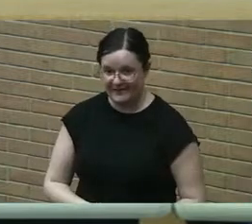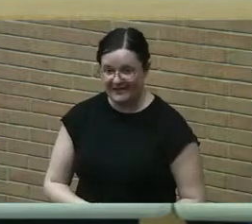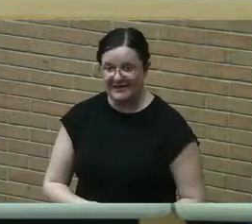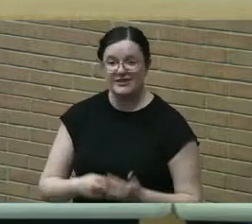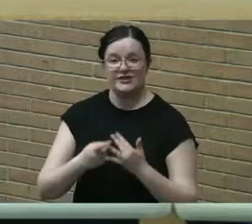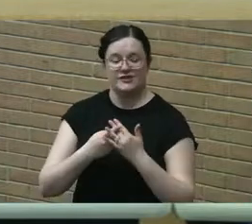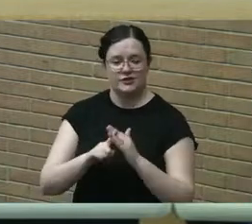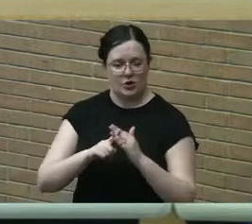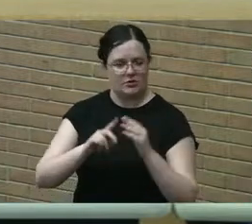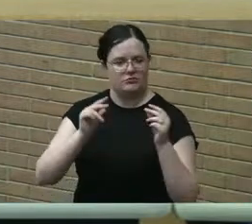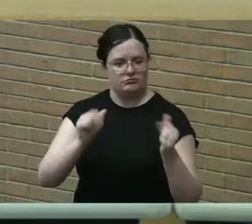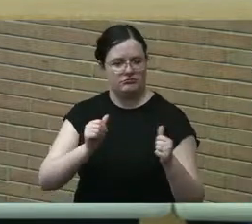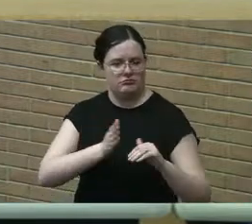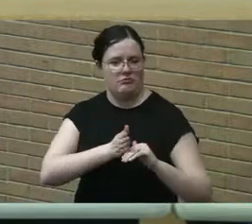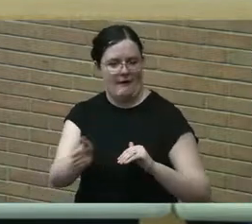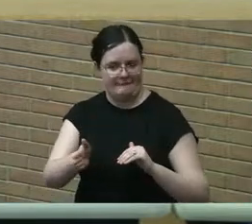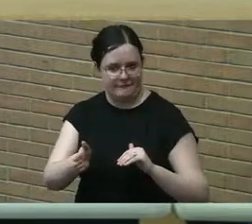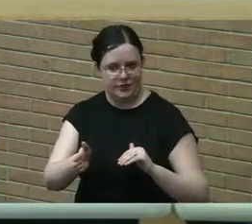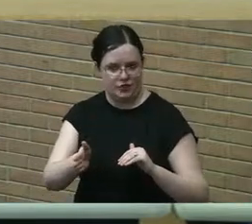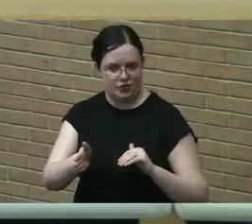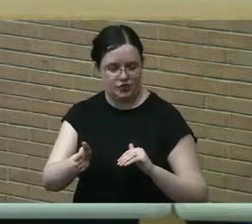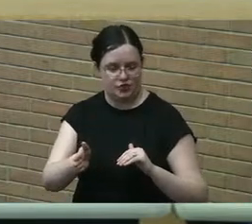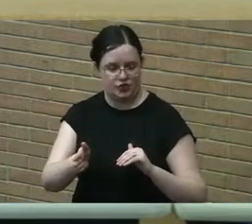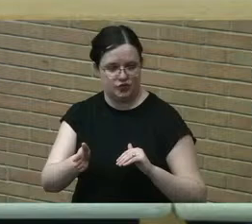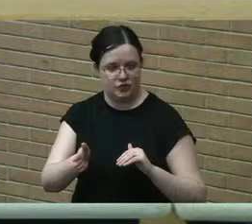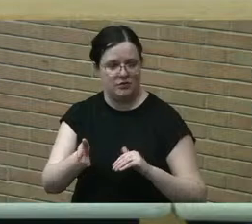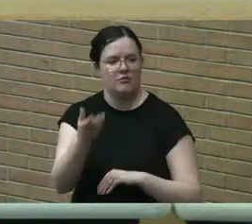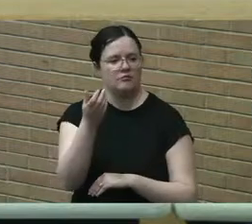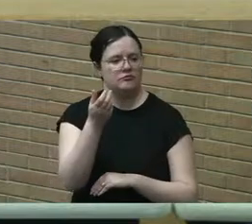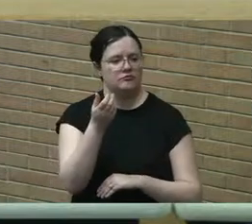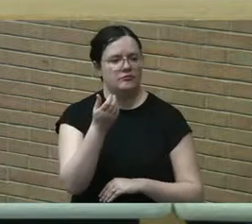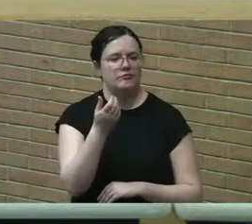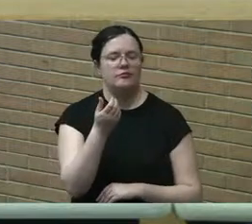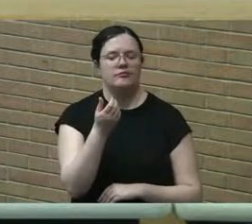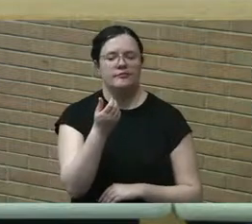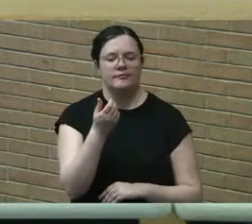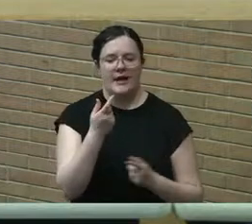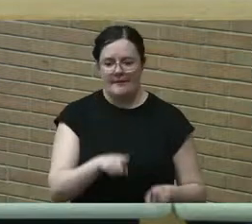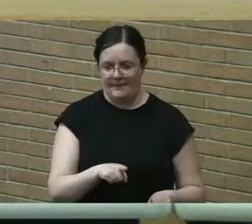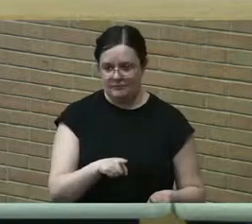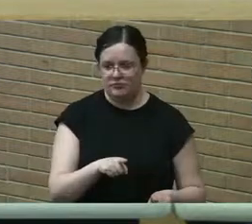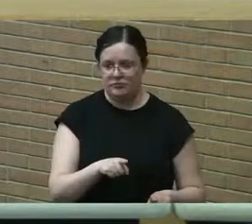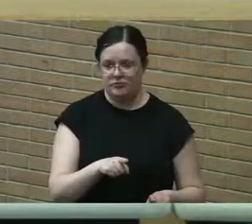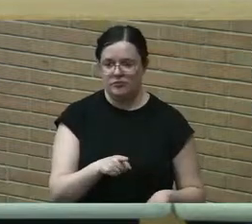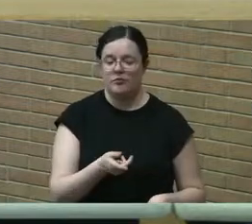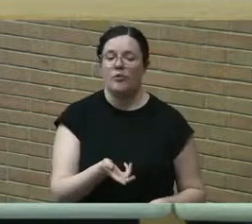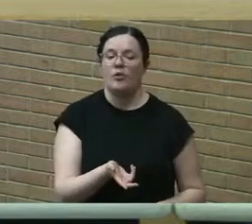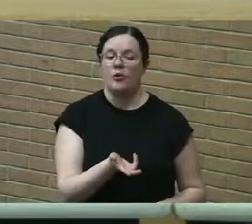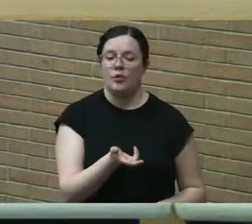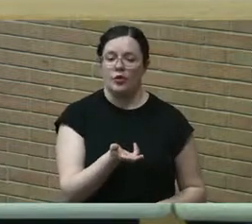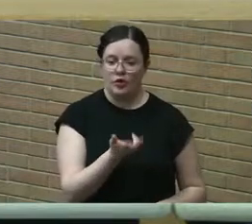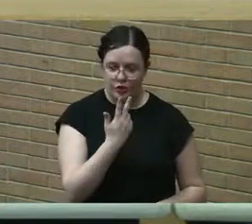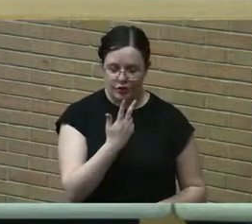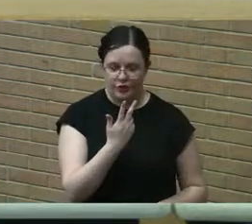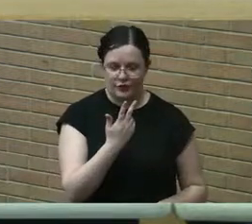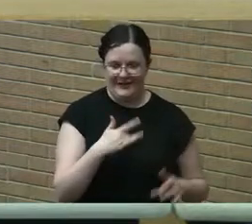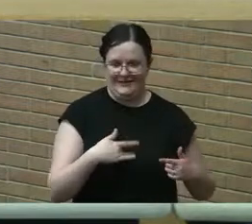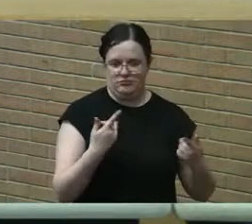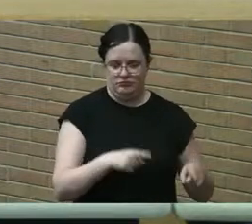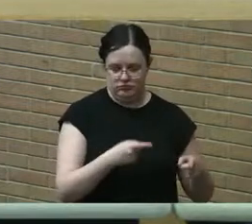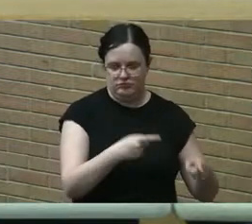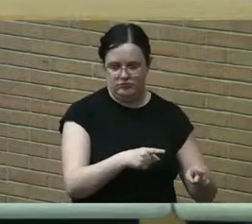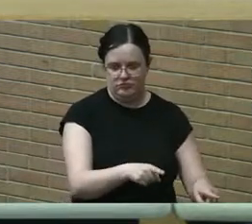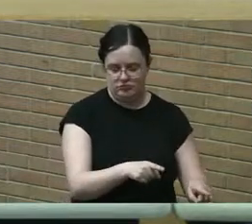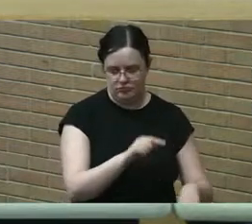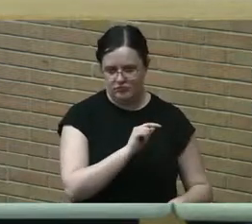aftermath of 3 groups, on 3 occasions